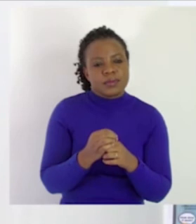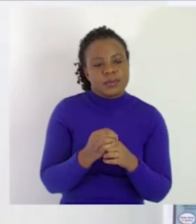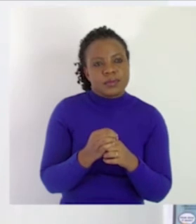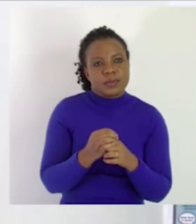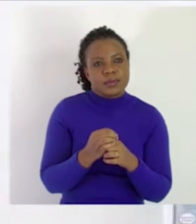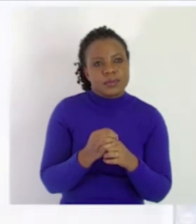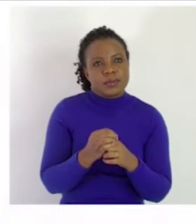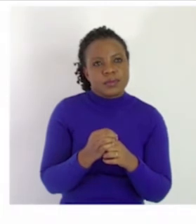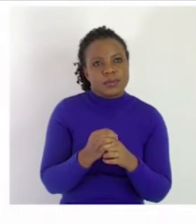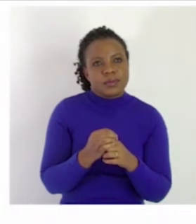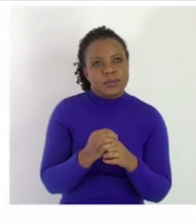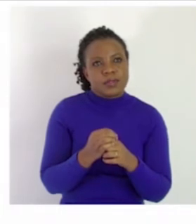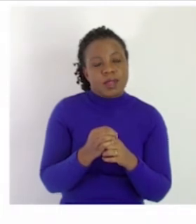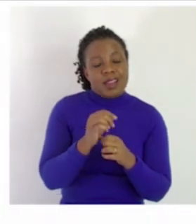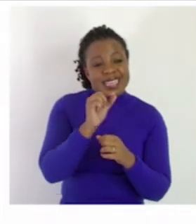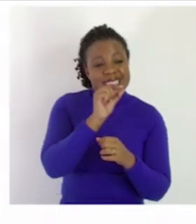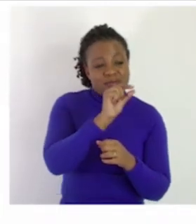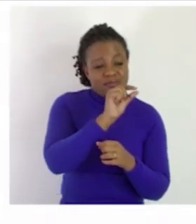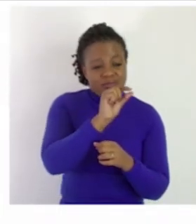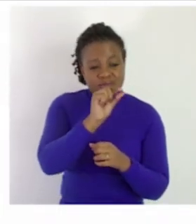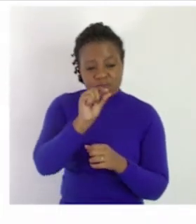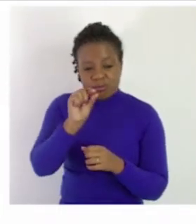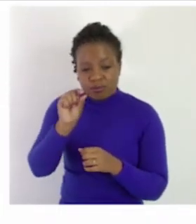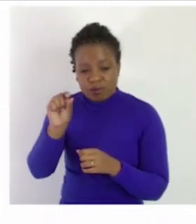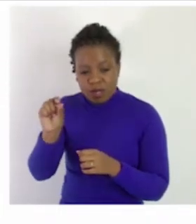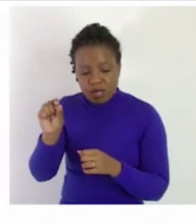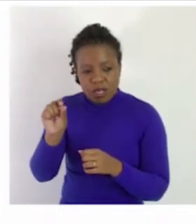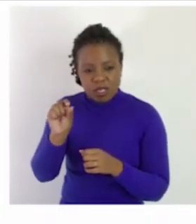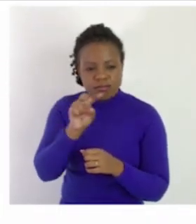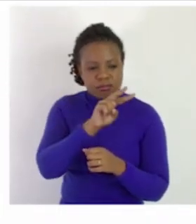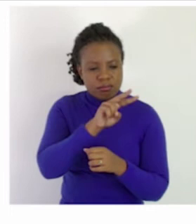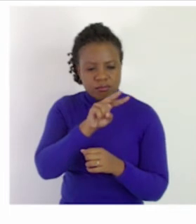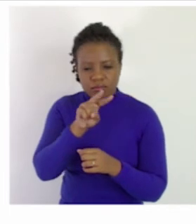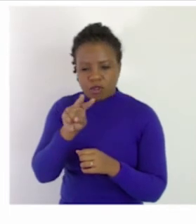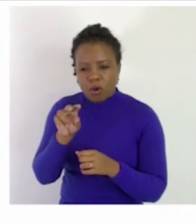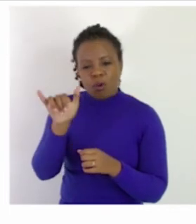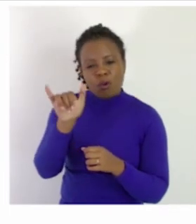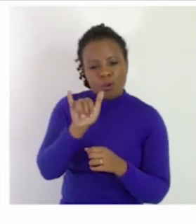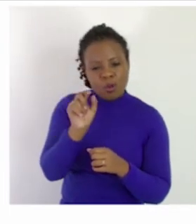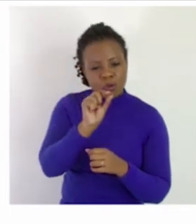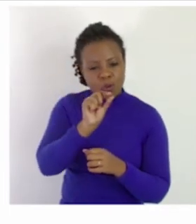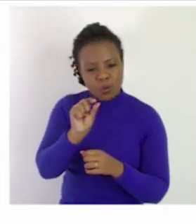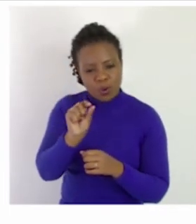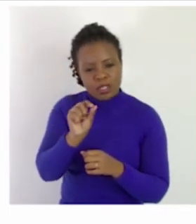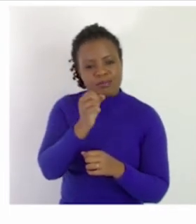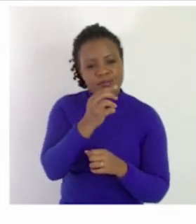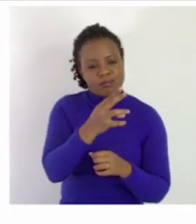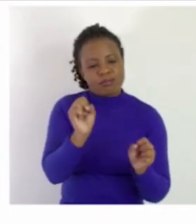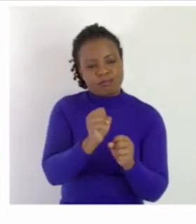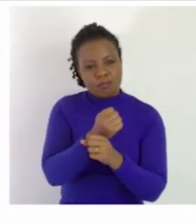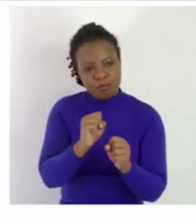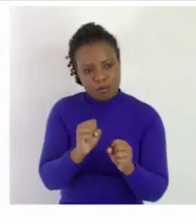identify the uncountable noun in each sentence and write it on the